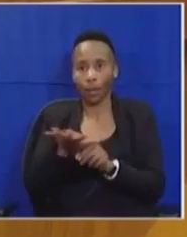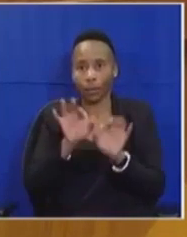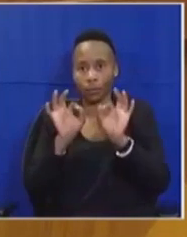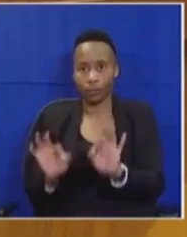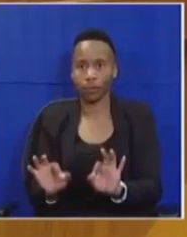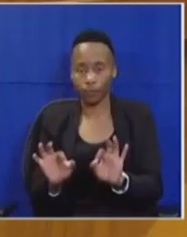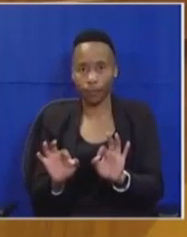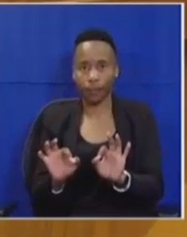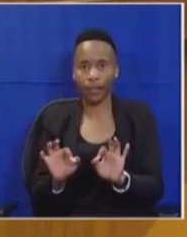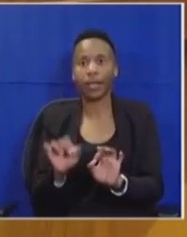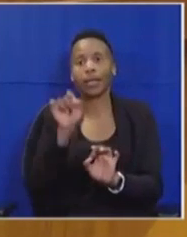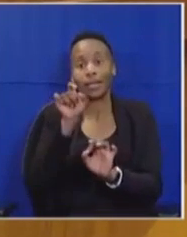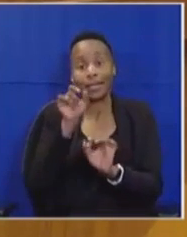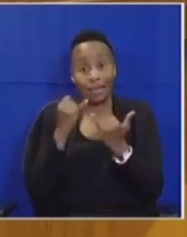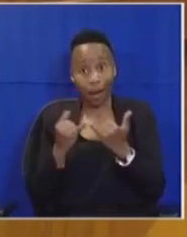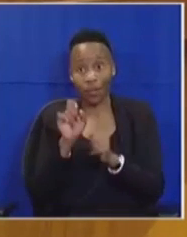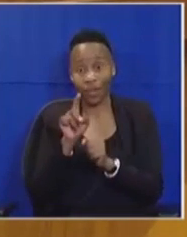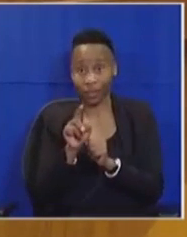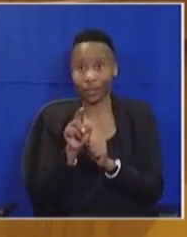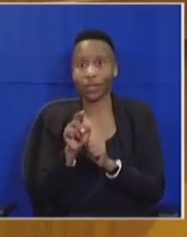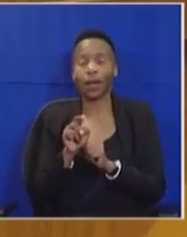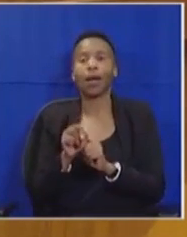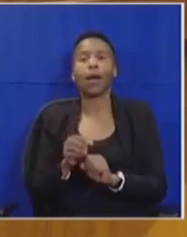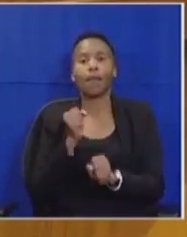provide certainty to those who own land,